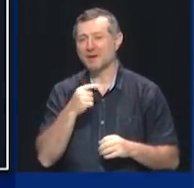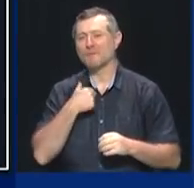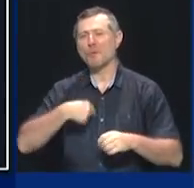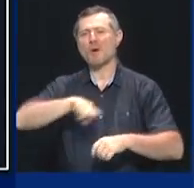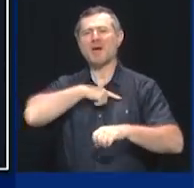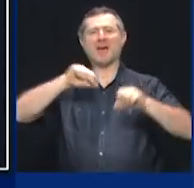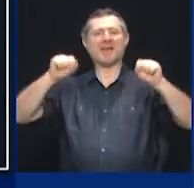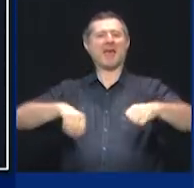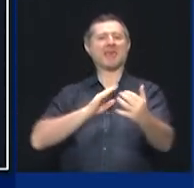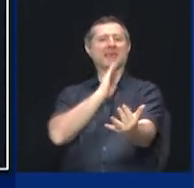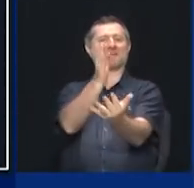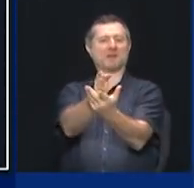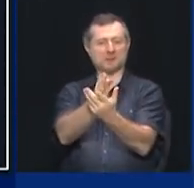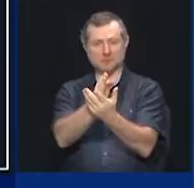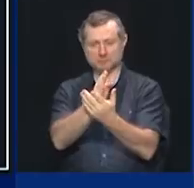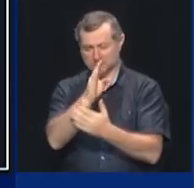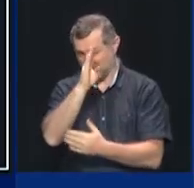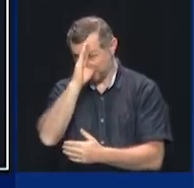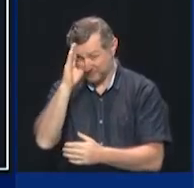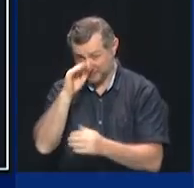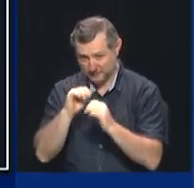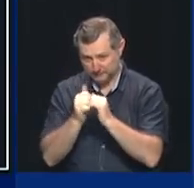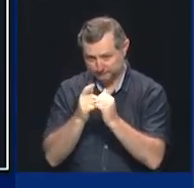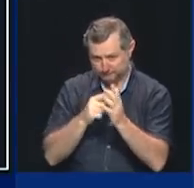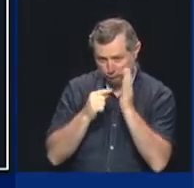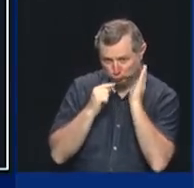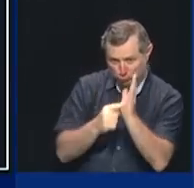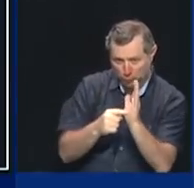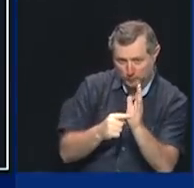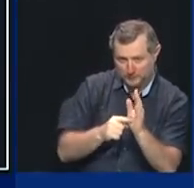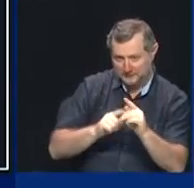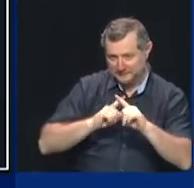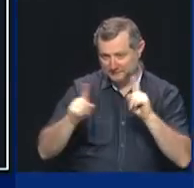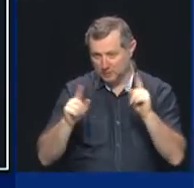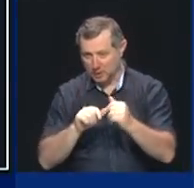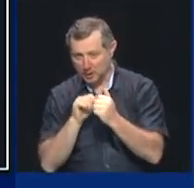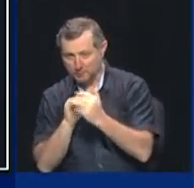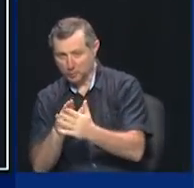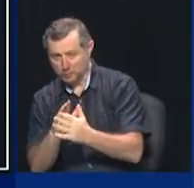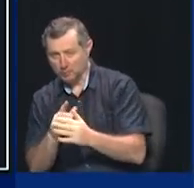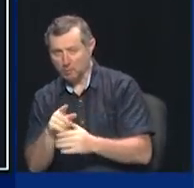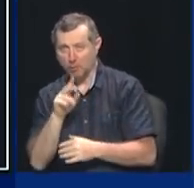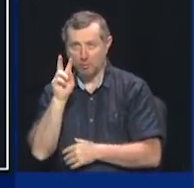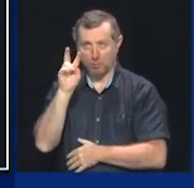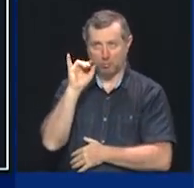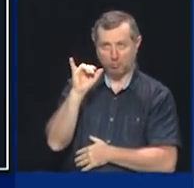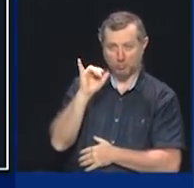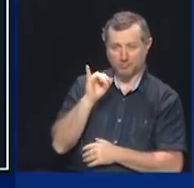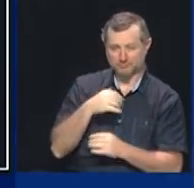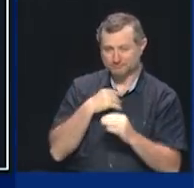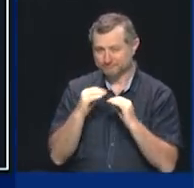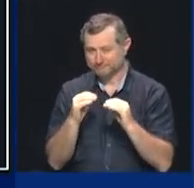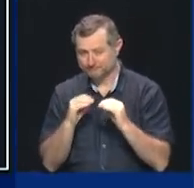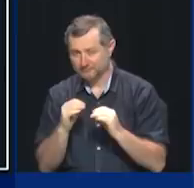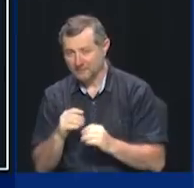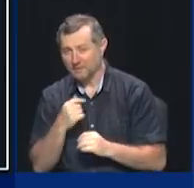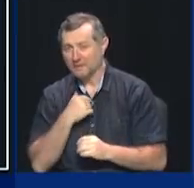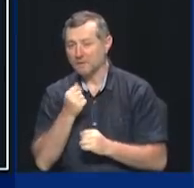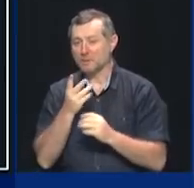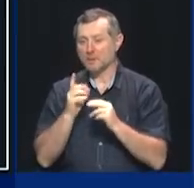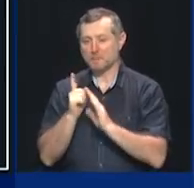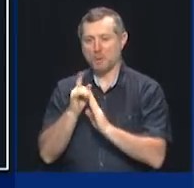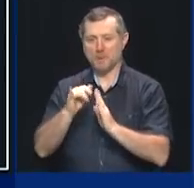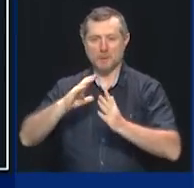point, and you say there's a different way. That's where you catch them. That's where you grab them. That's where you put them on a different path. We did